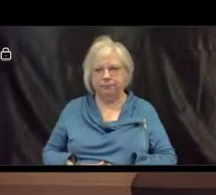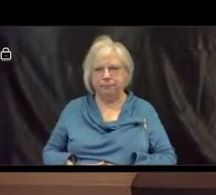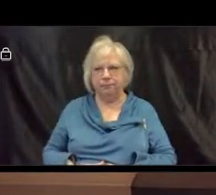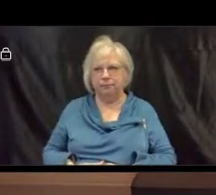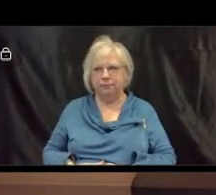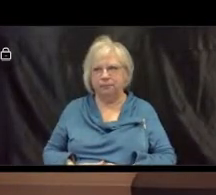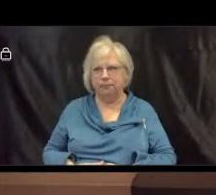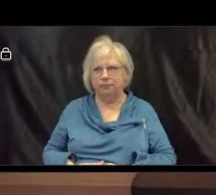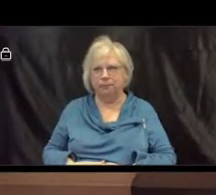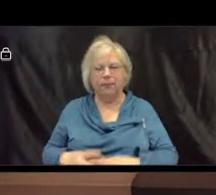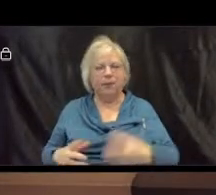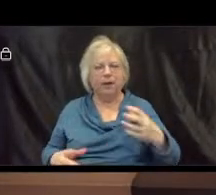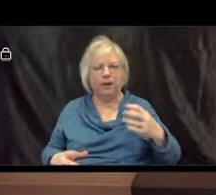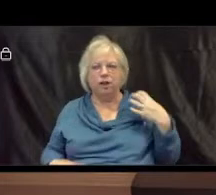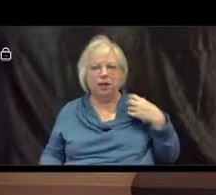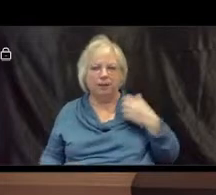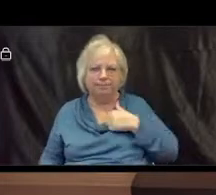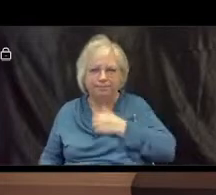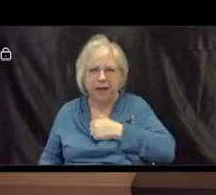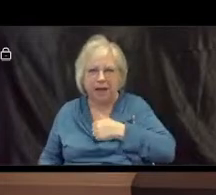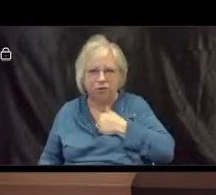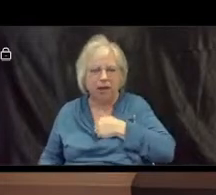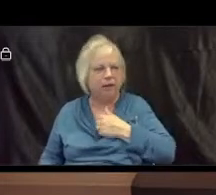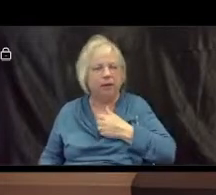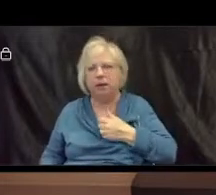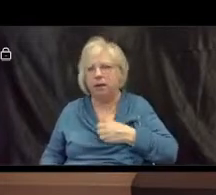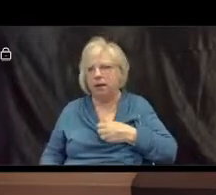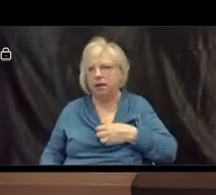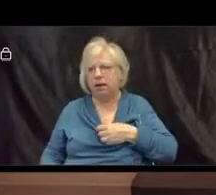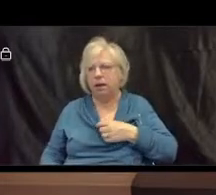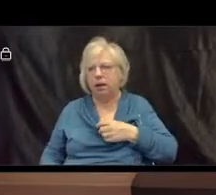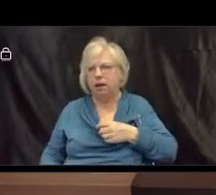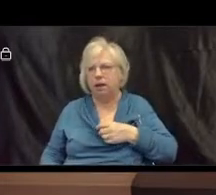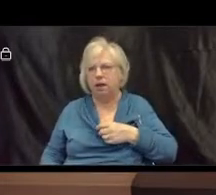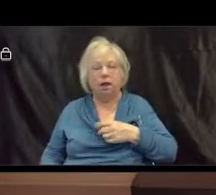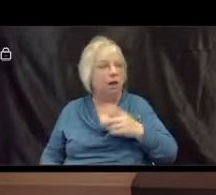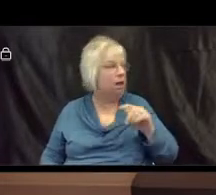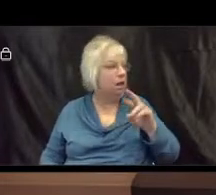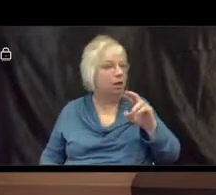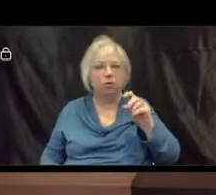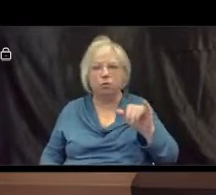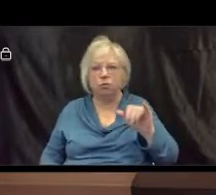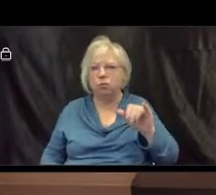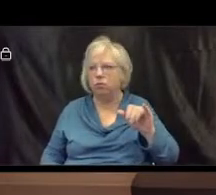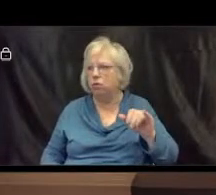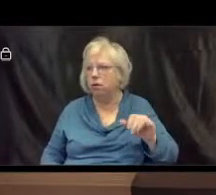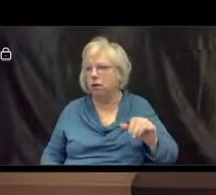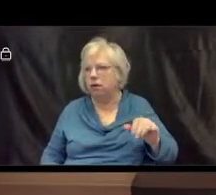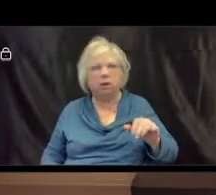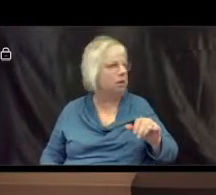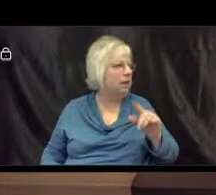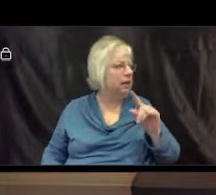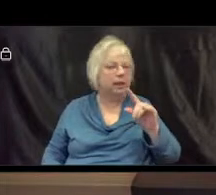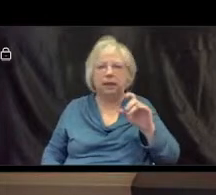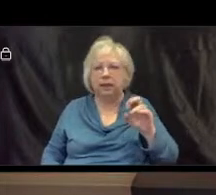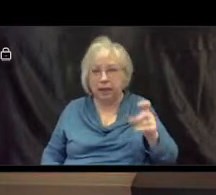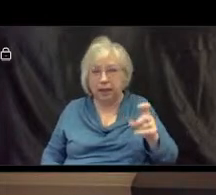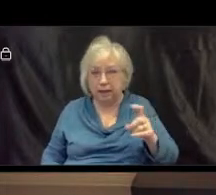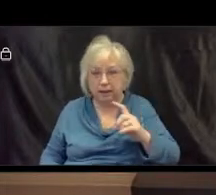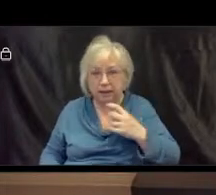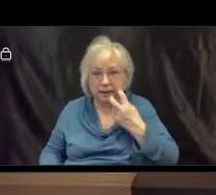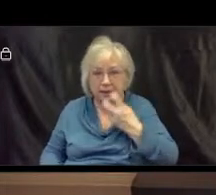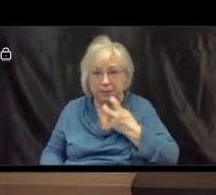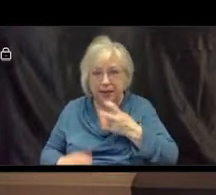Okay, I apologize. The former chairman just surprised me. Troy Lax, did I pronounce that correct?